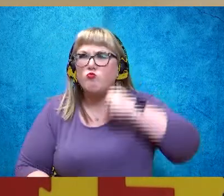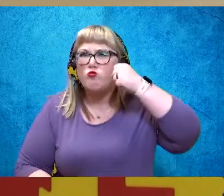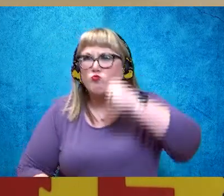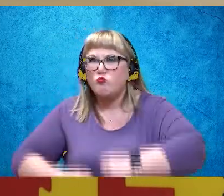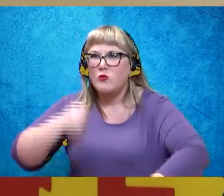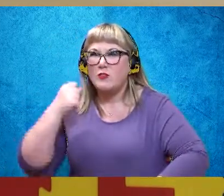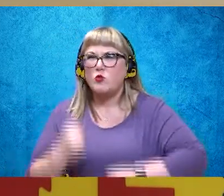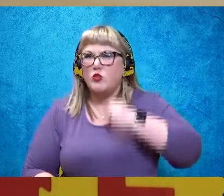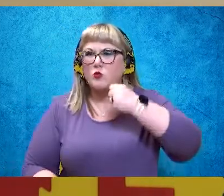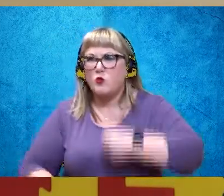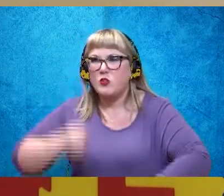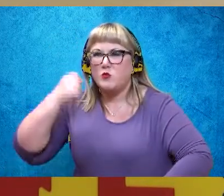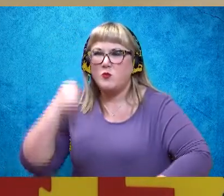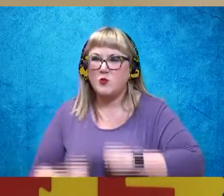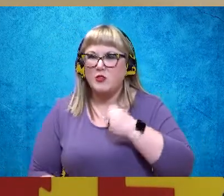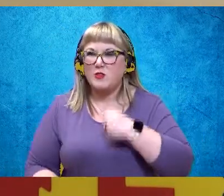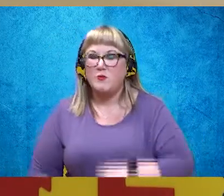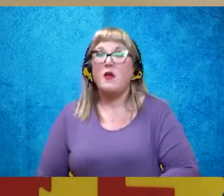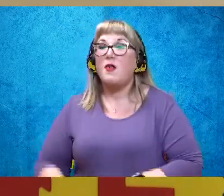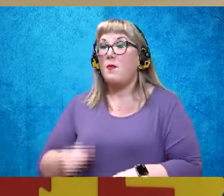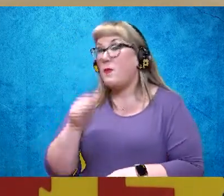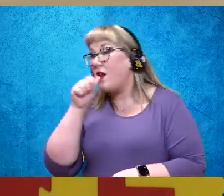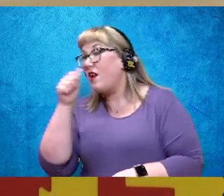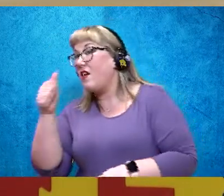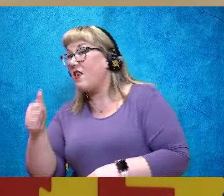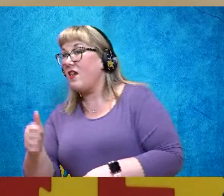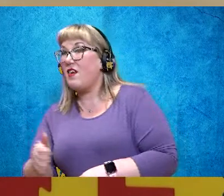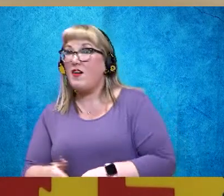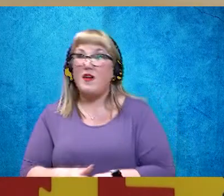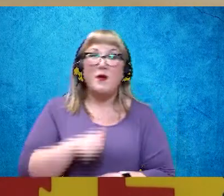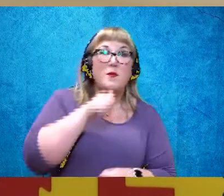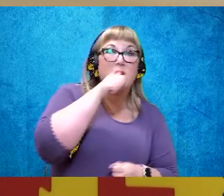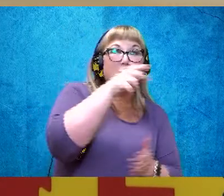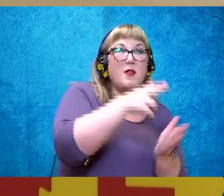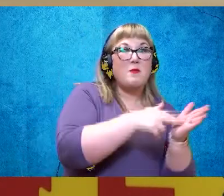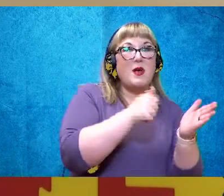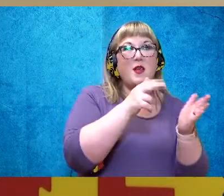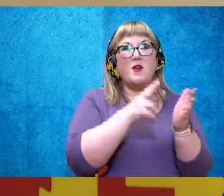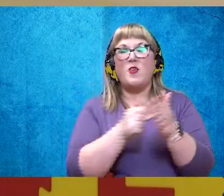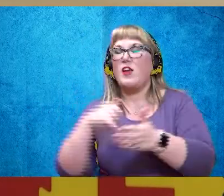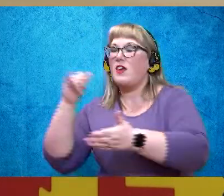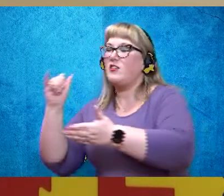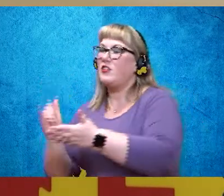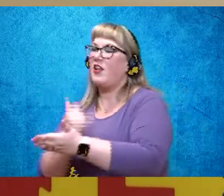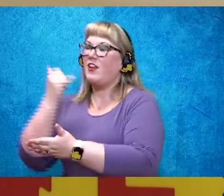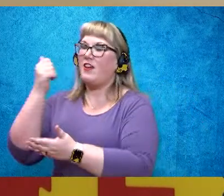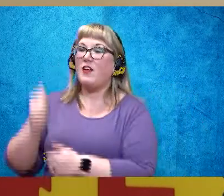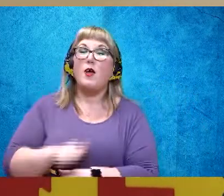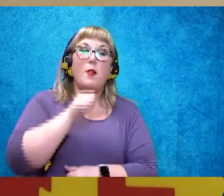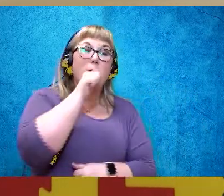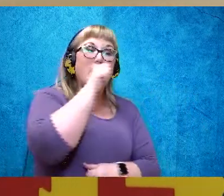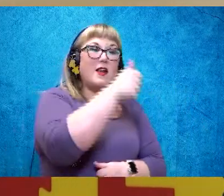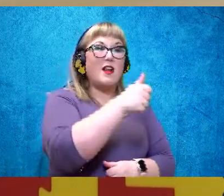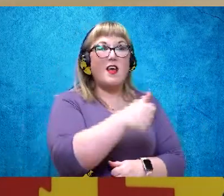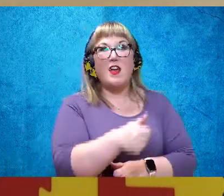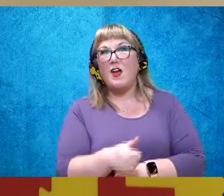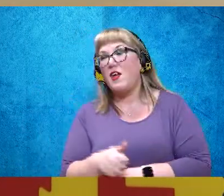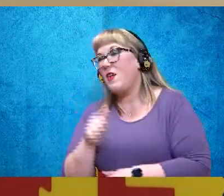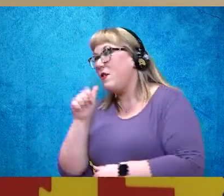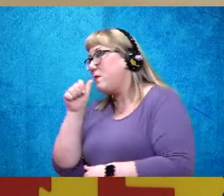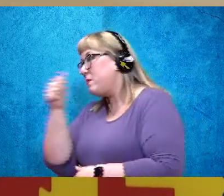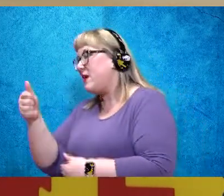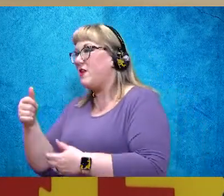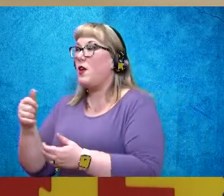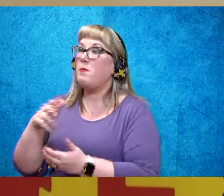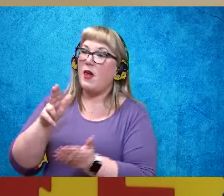squish them, squish them, squish them, squish them. Peanut, peanut butter, jelly.